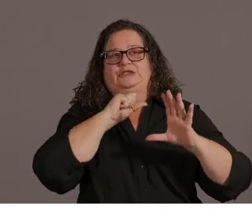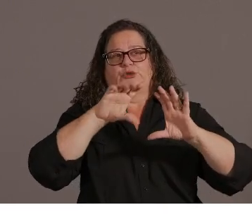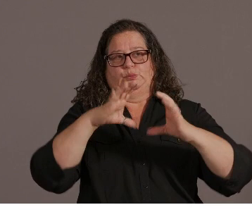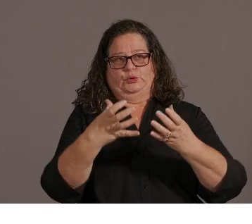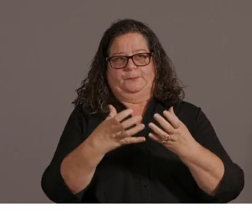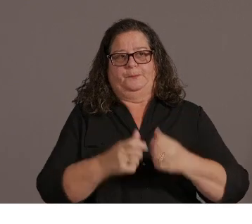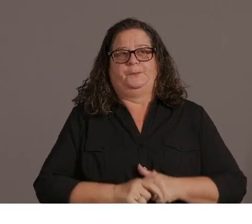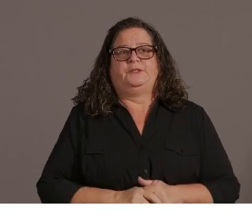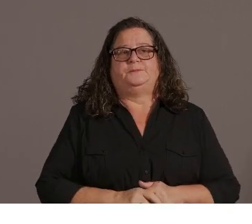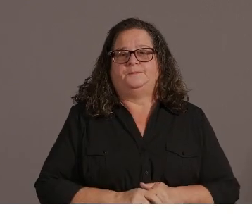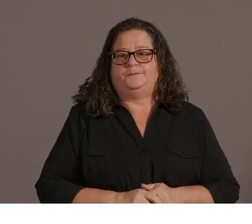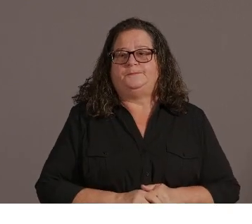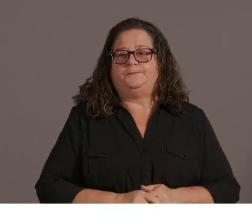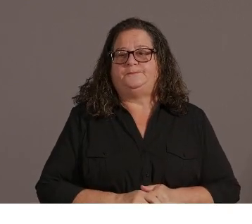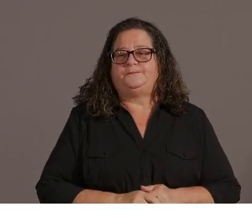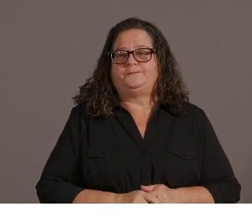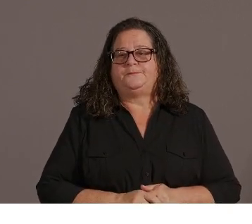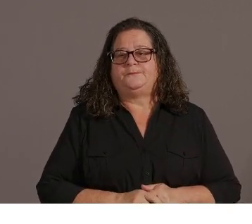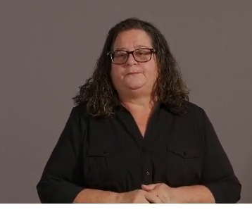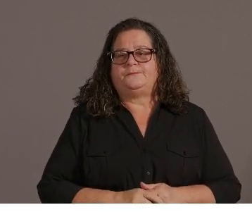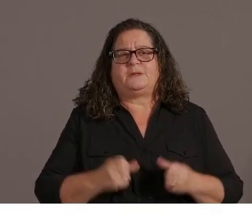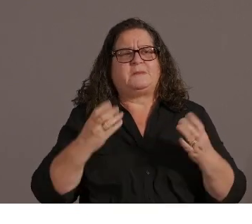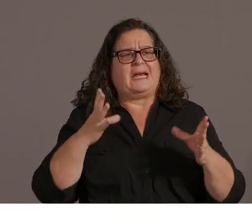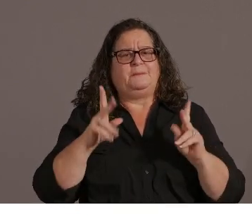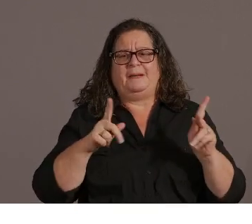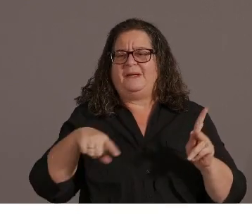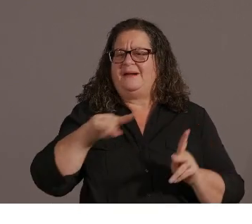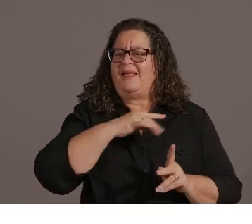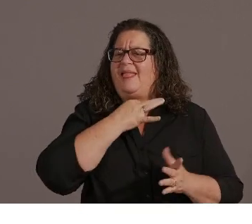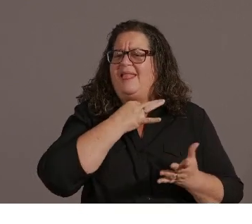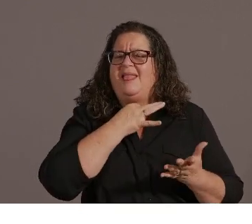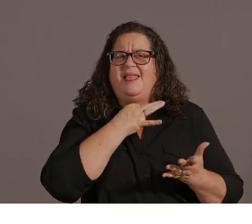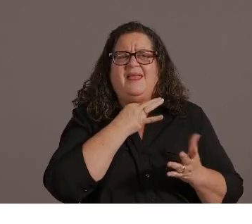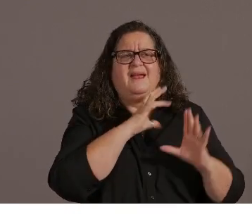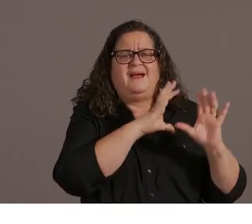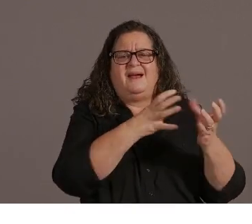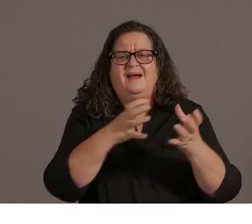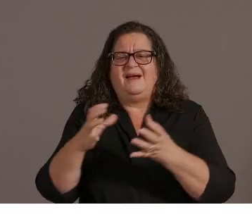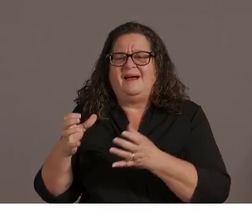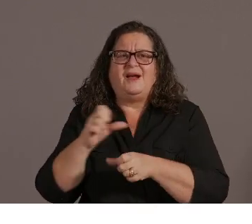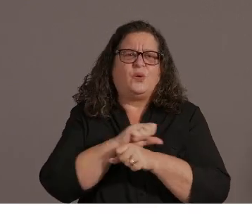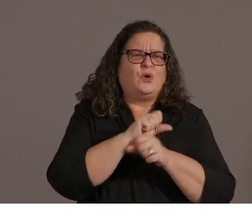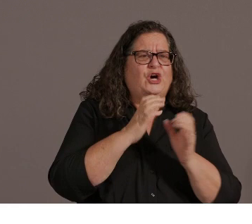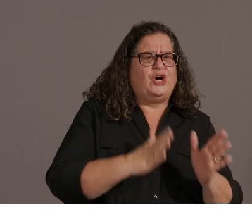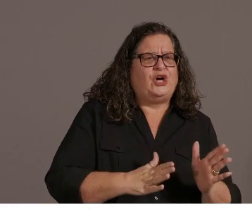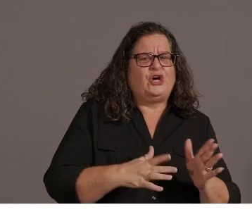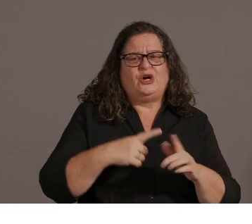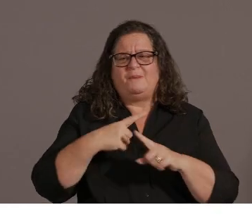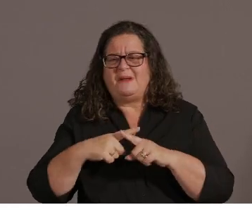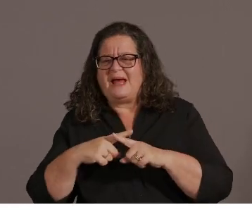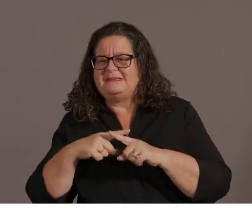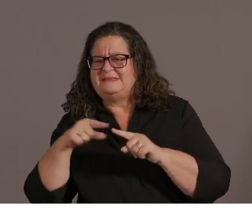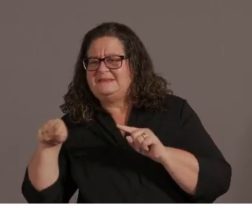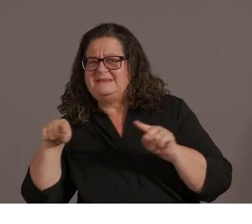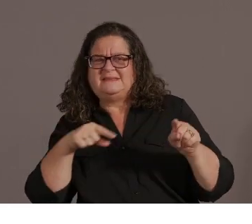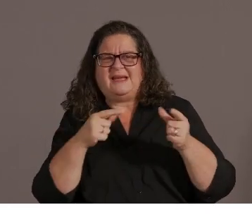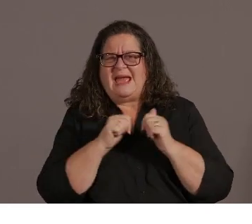Again, we get a lot of questions about the hybrid prioritization model that Arizona has adopted. This was a direct